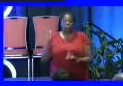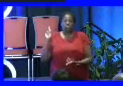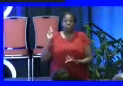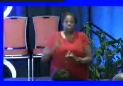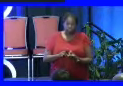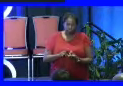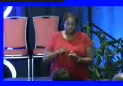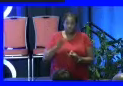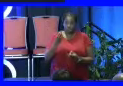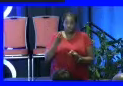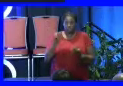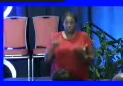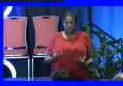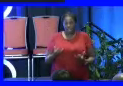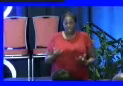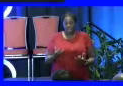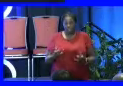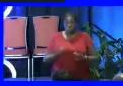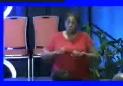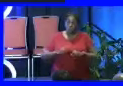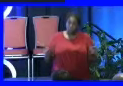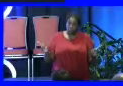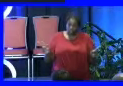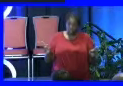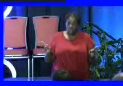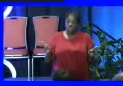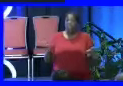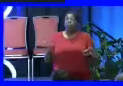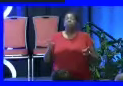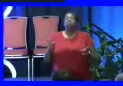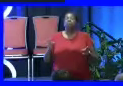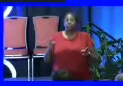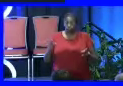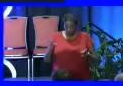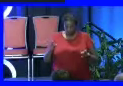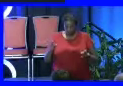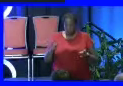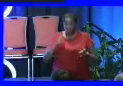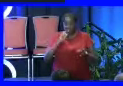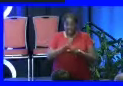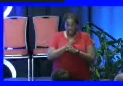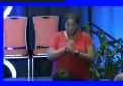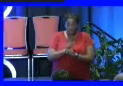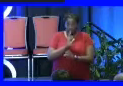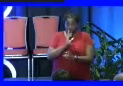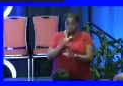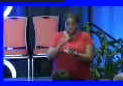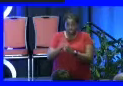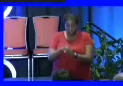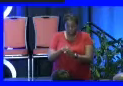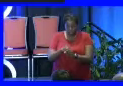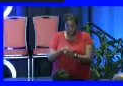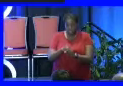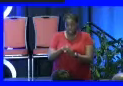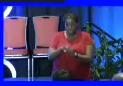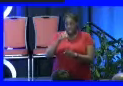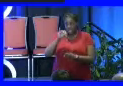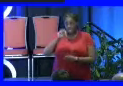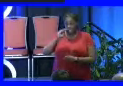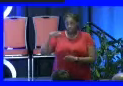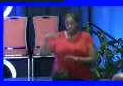good. But we decided actually participating in a, what is it,